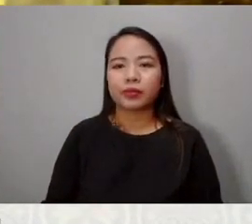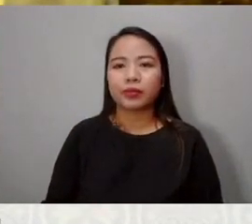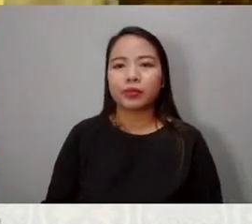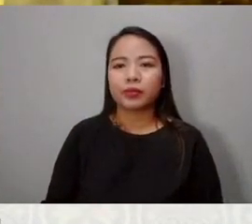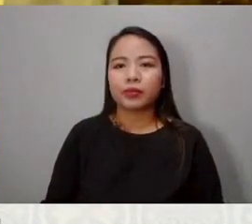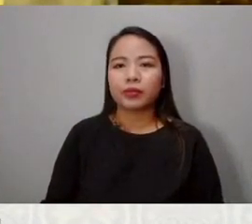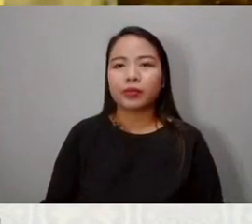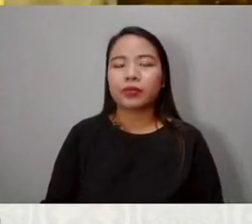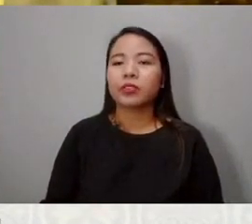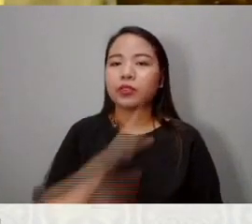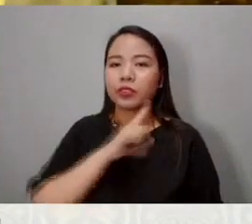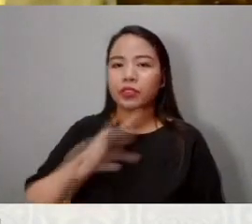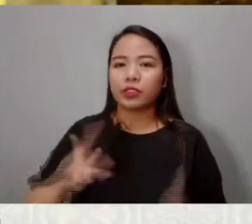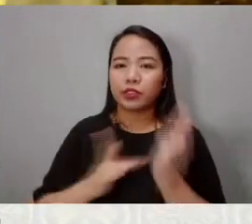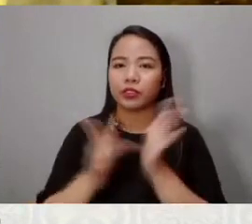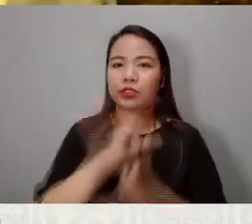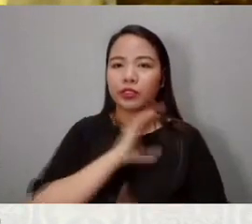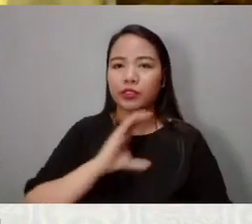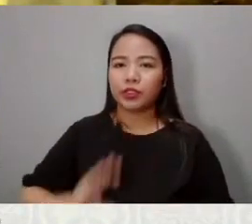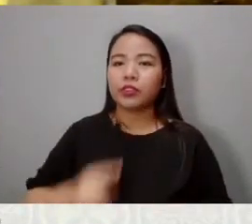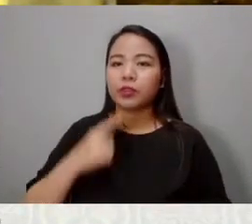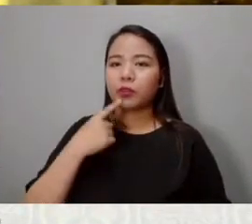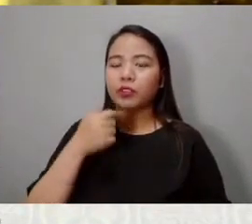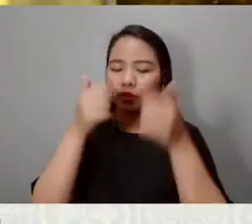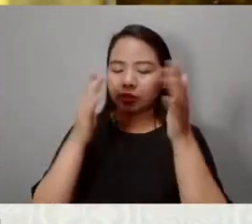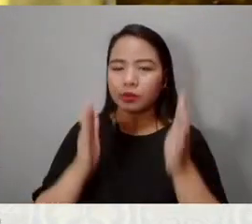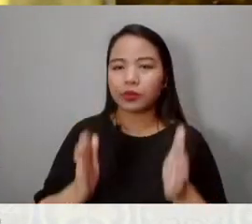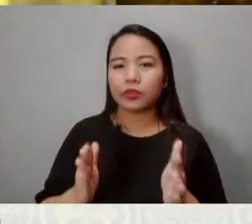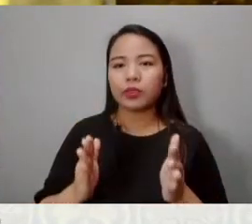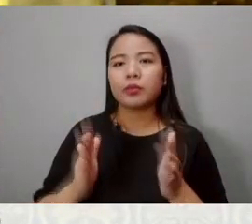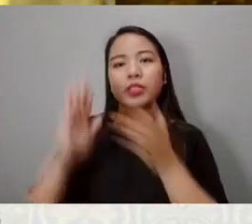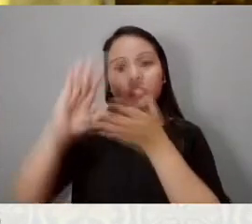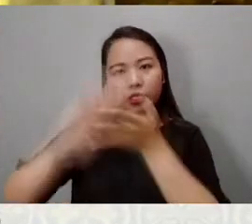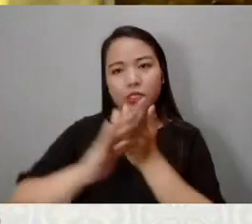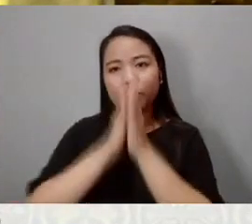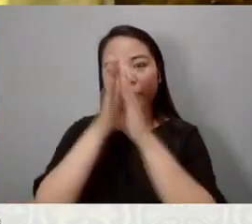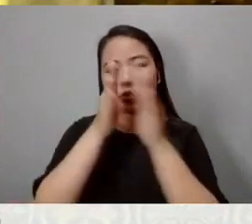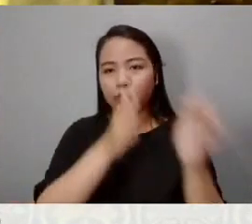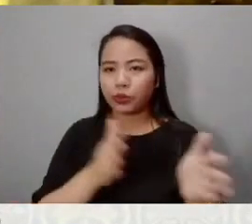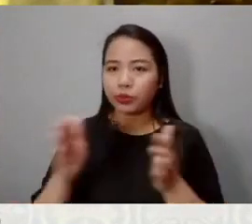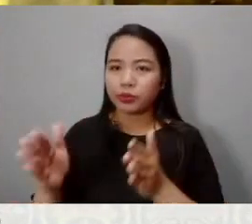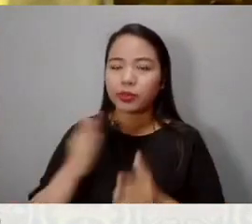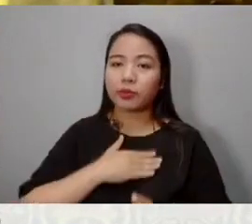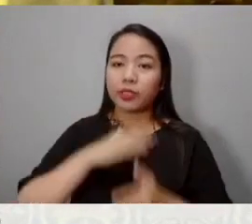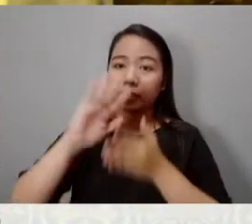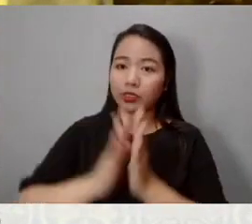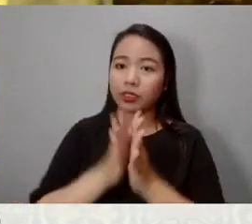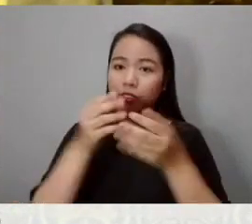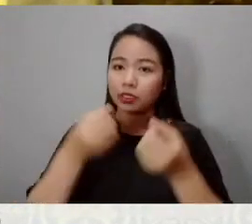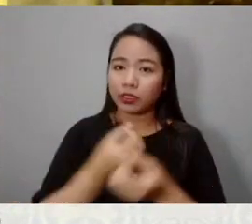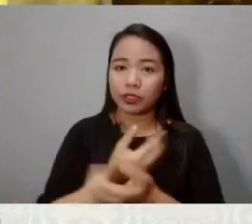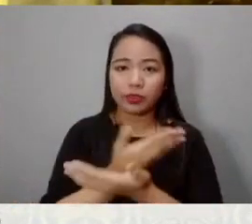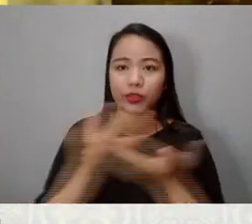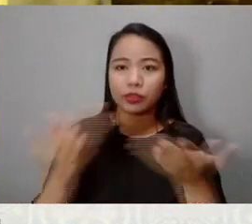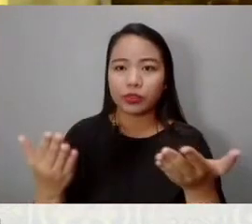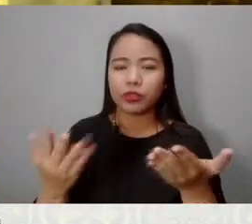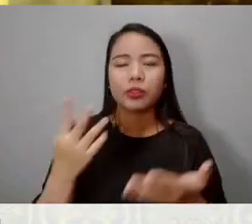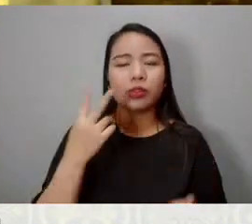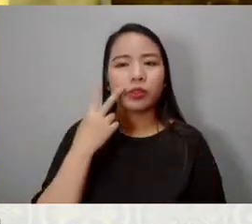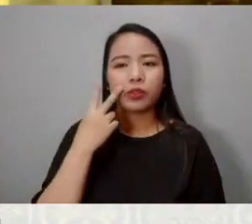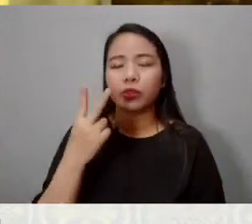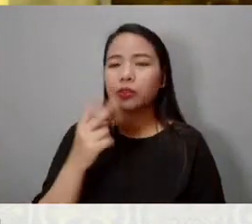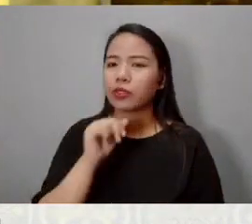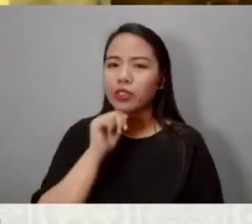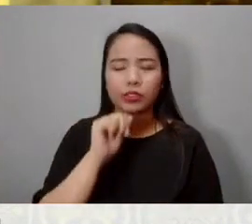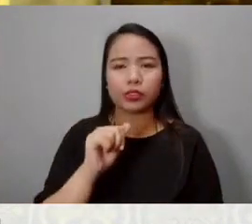Lord Jesus Christ, who said to your apostles, "Peace I leave you, my peace I give you," look not on